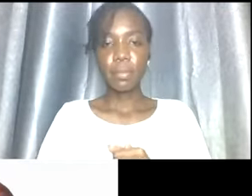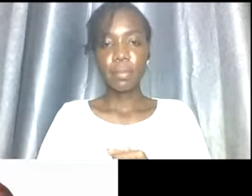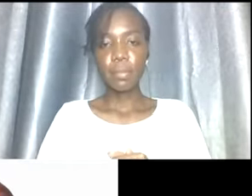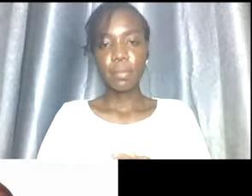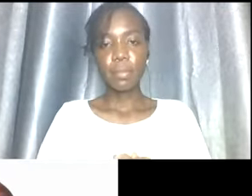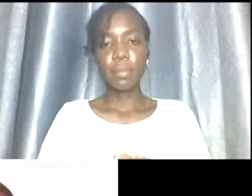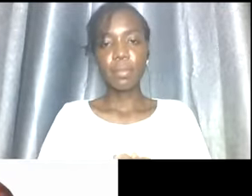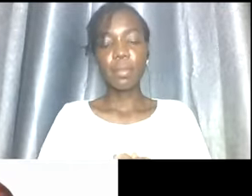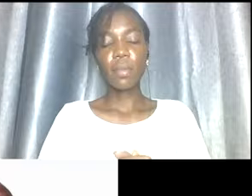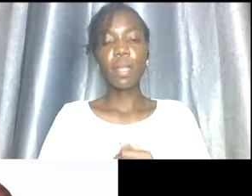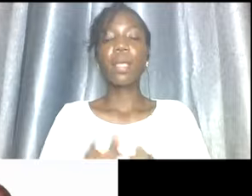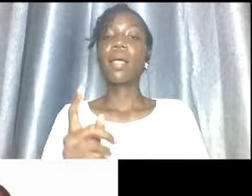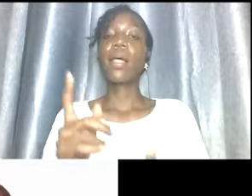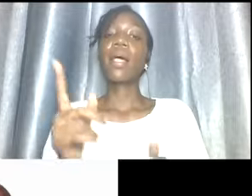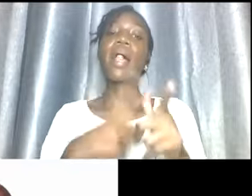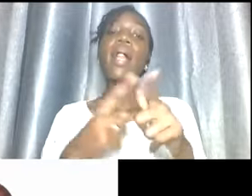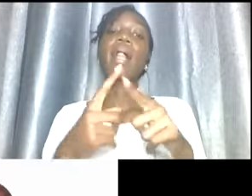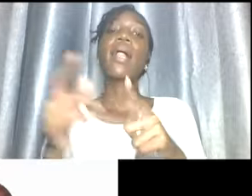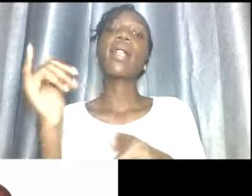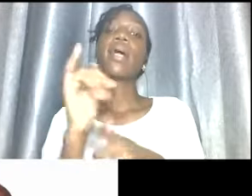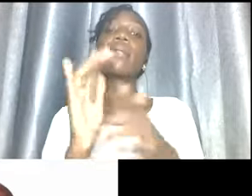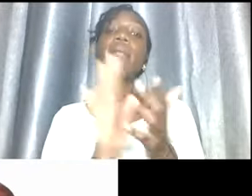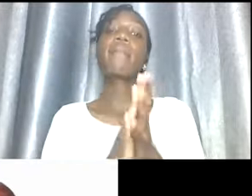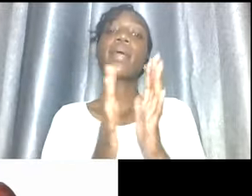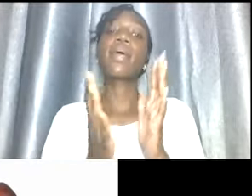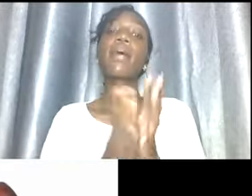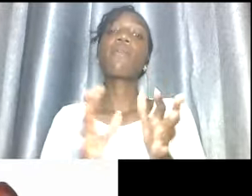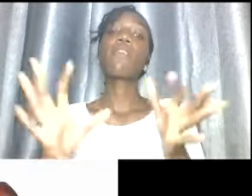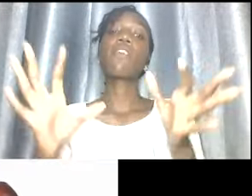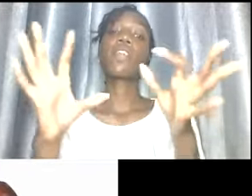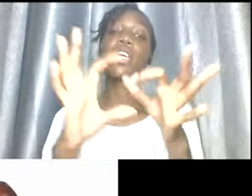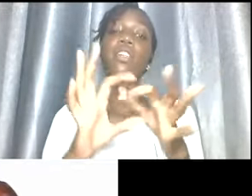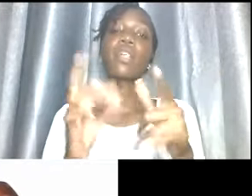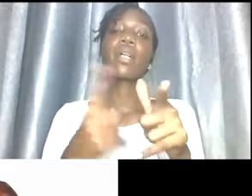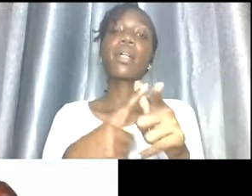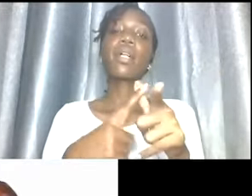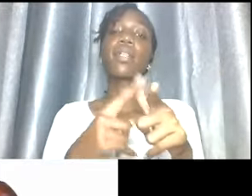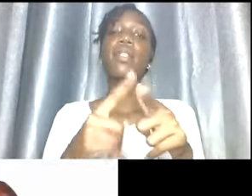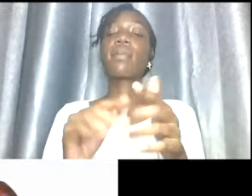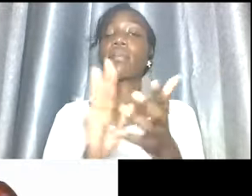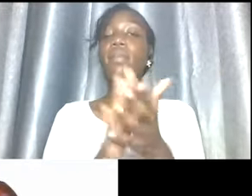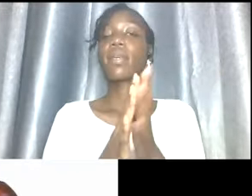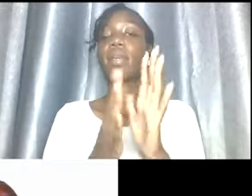That connection helped me to become connected with the company that he was working for.